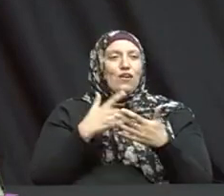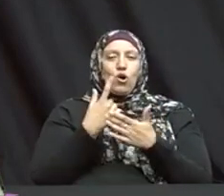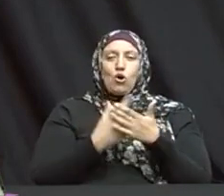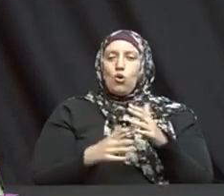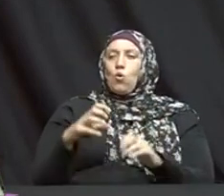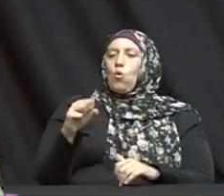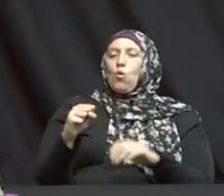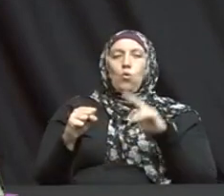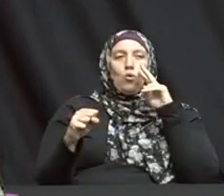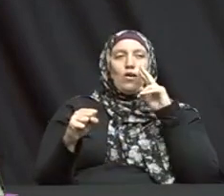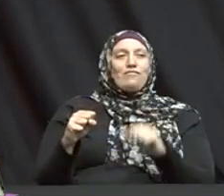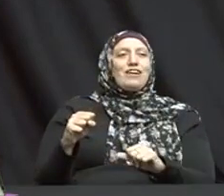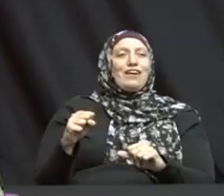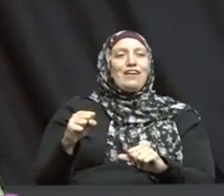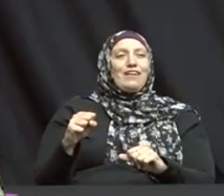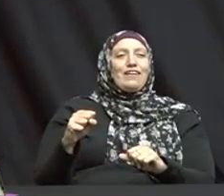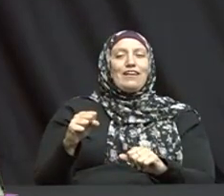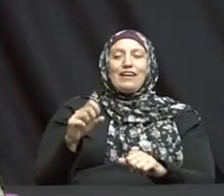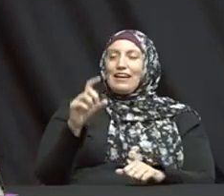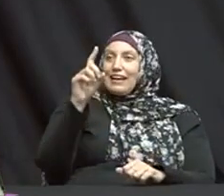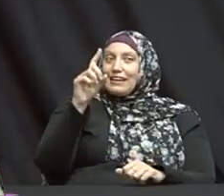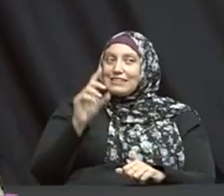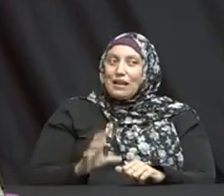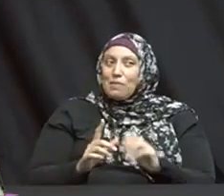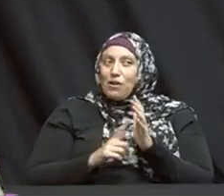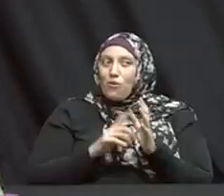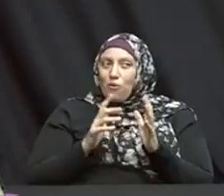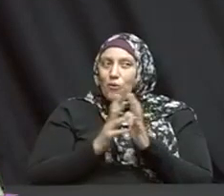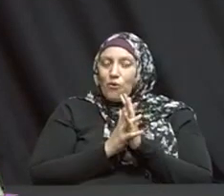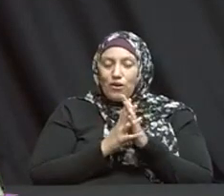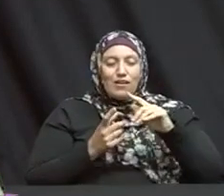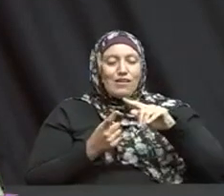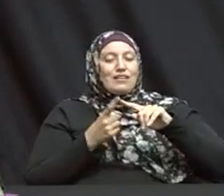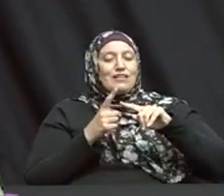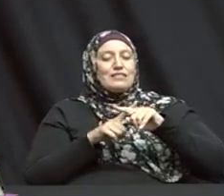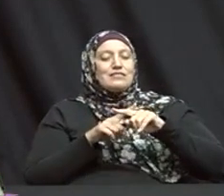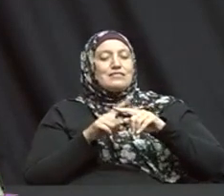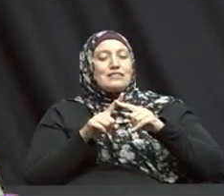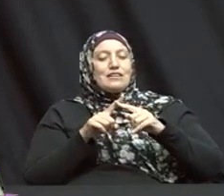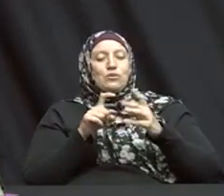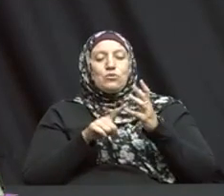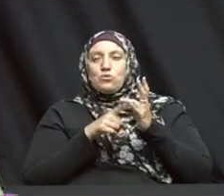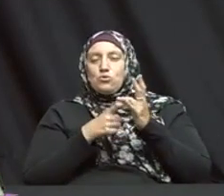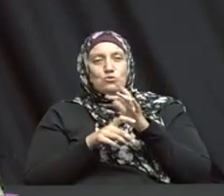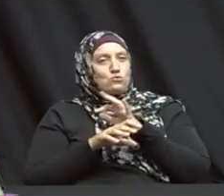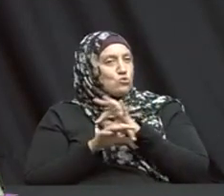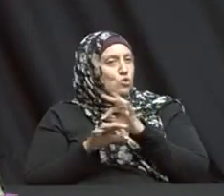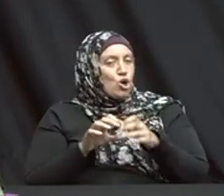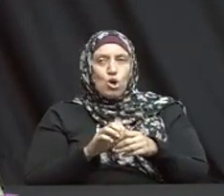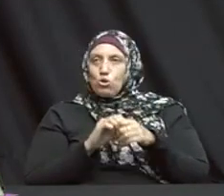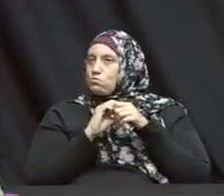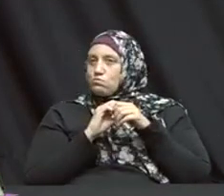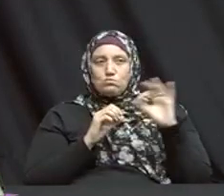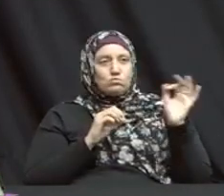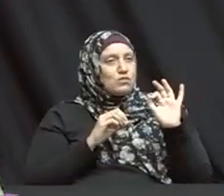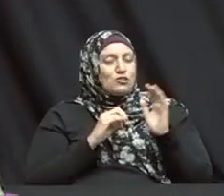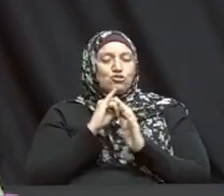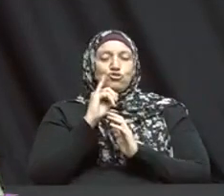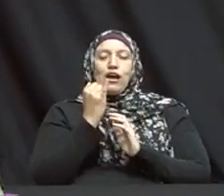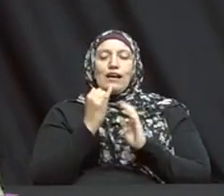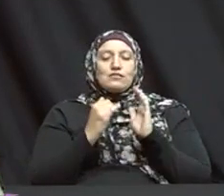Islamic law, the executor does not own the estate, but he made it also clear that yes, he doesn't own, he's just a trust